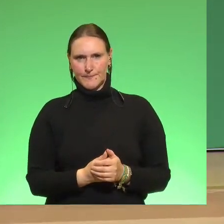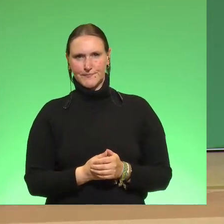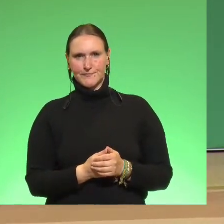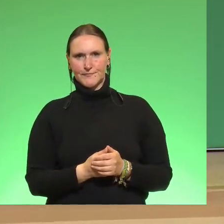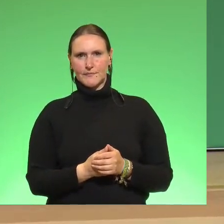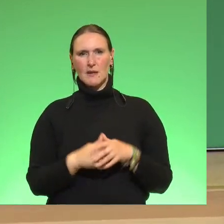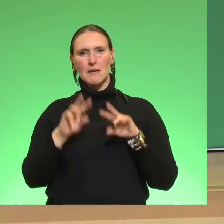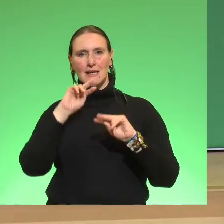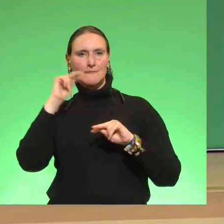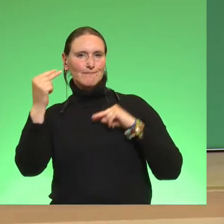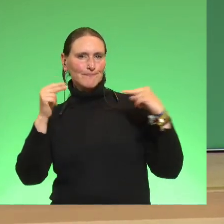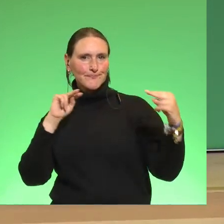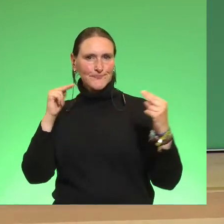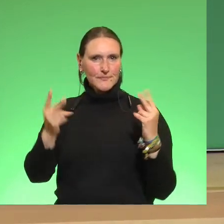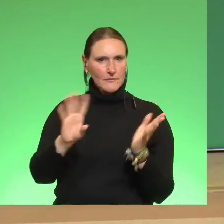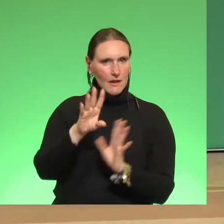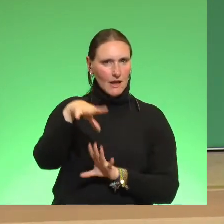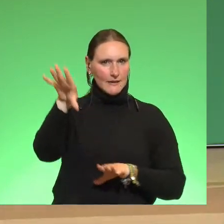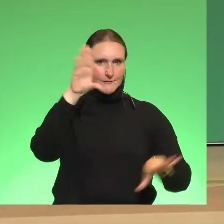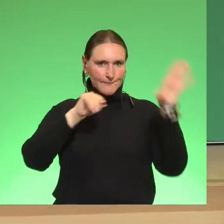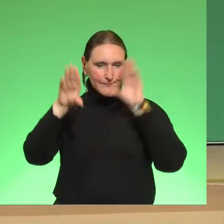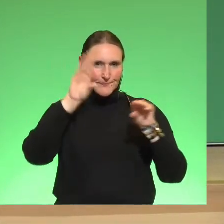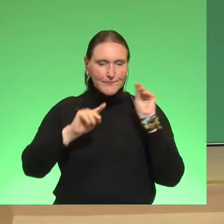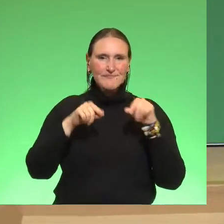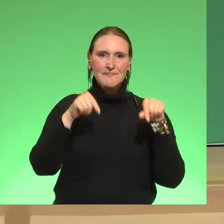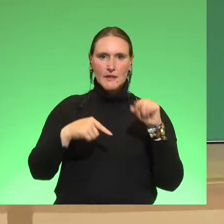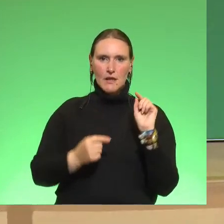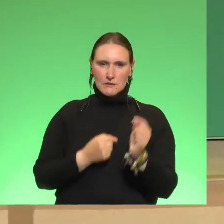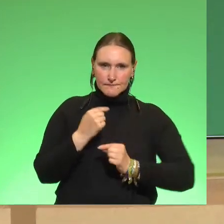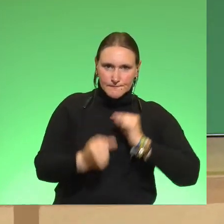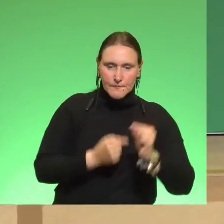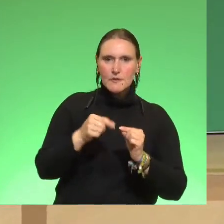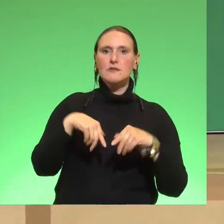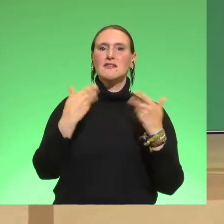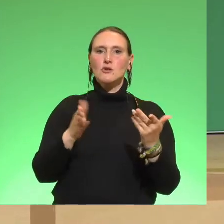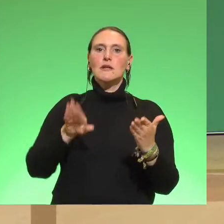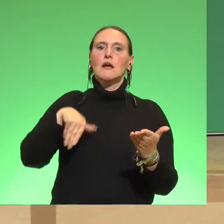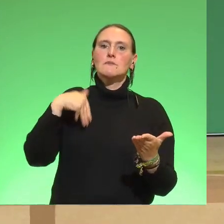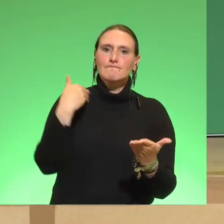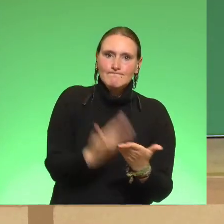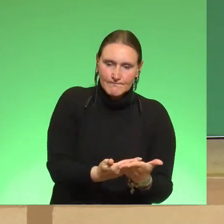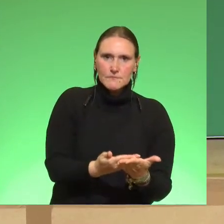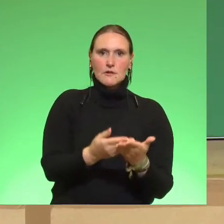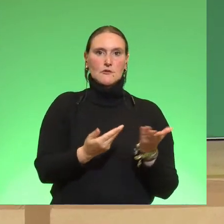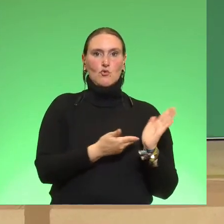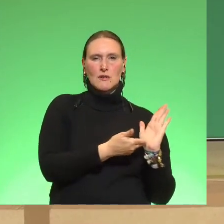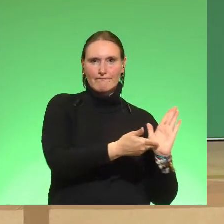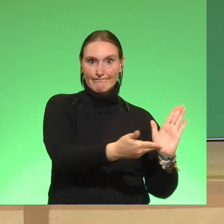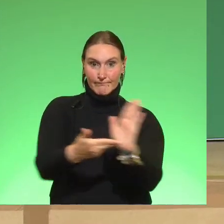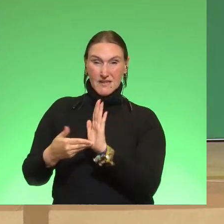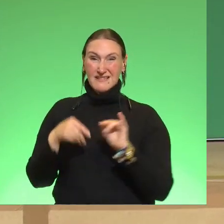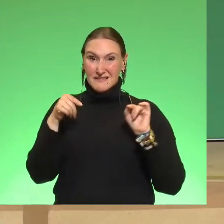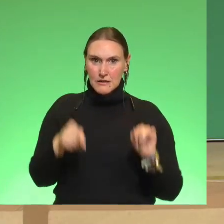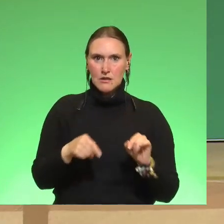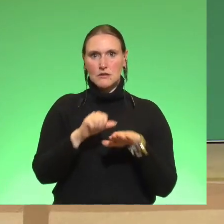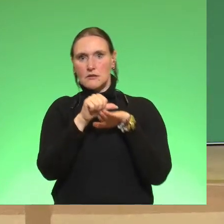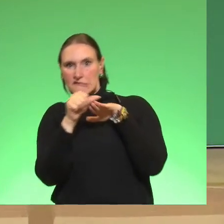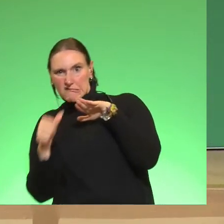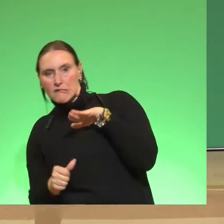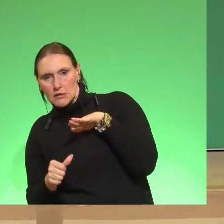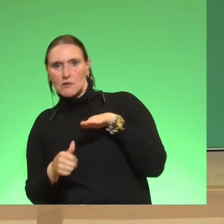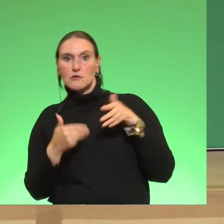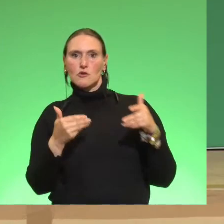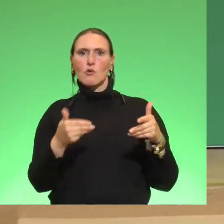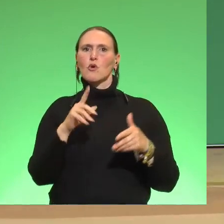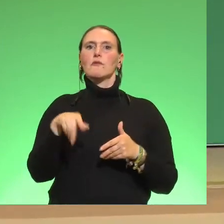Multi-perspectival learning in an ongoing process was proposed as a way out of this problematic of subordination in relation to a sharing